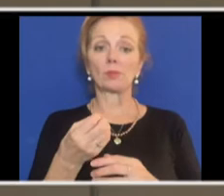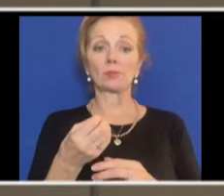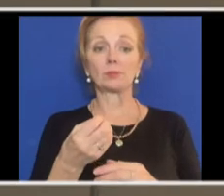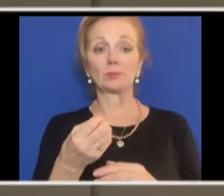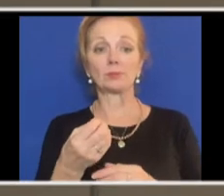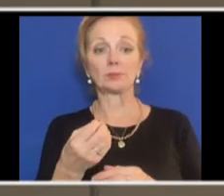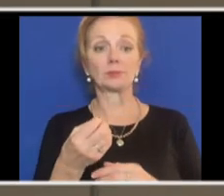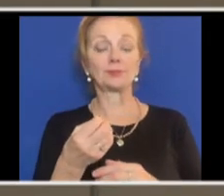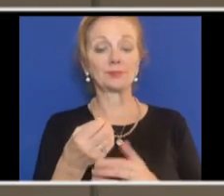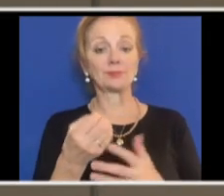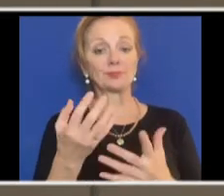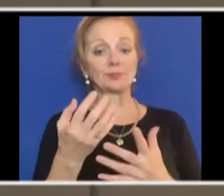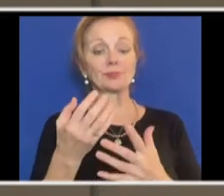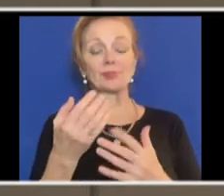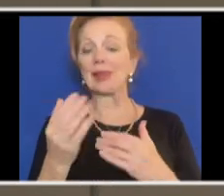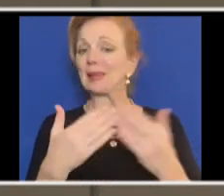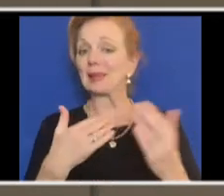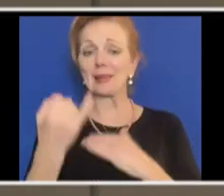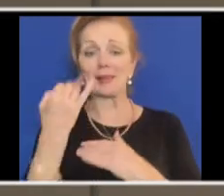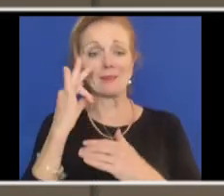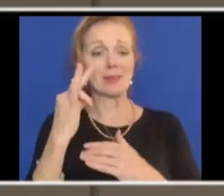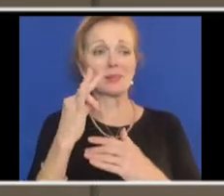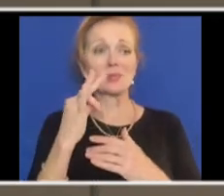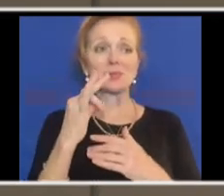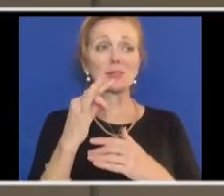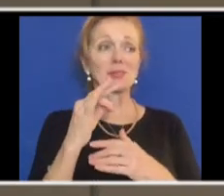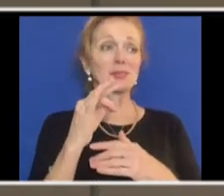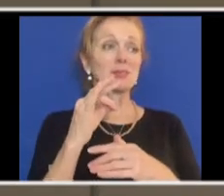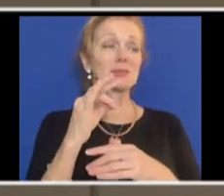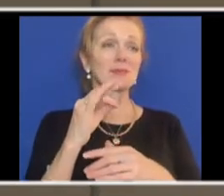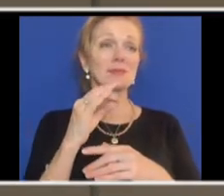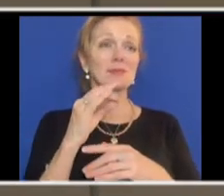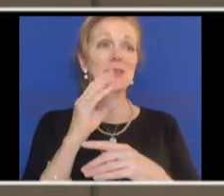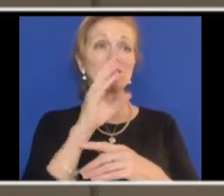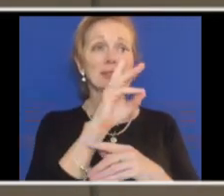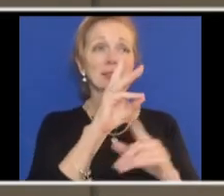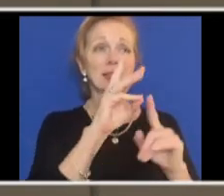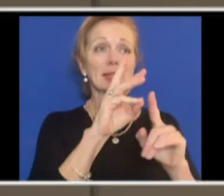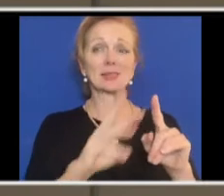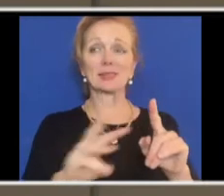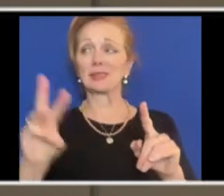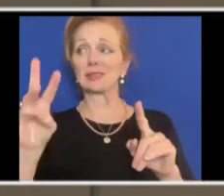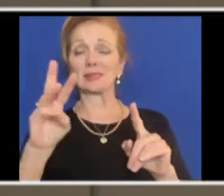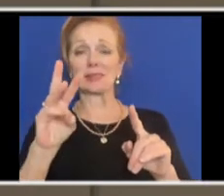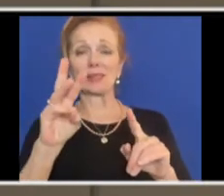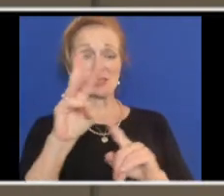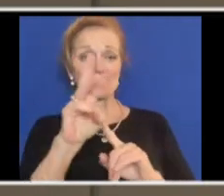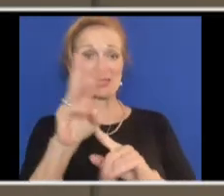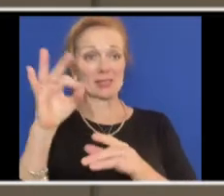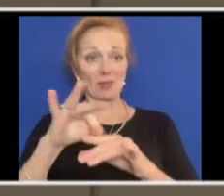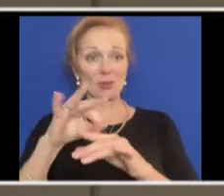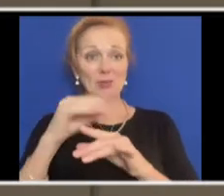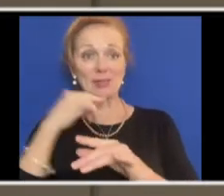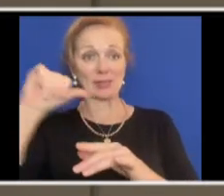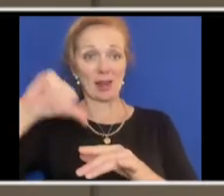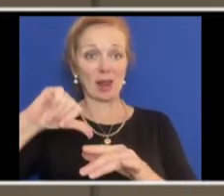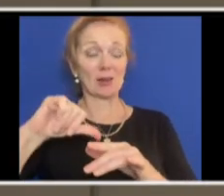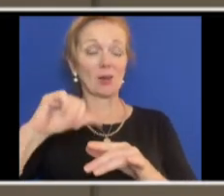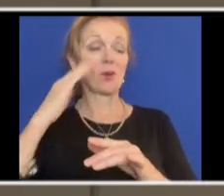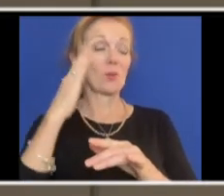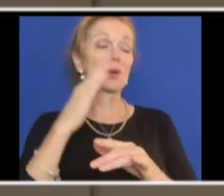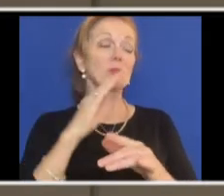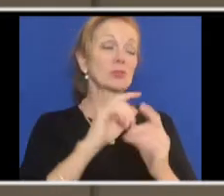unless they're you know even if there were six votes to deny this one you know that the buy right that in in June so